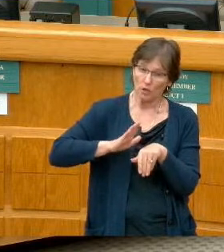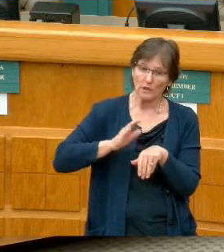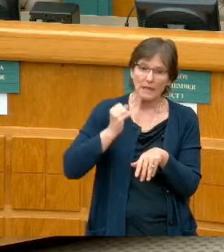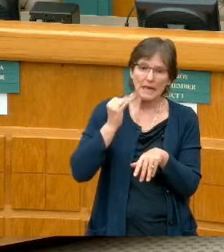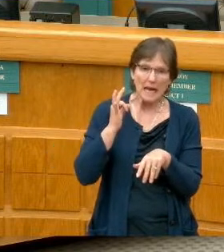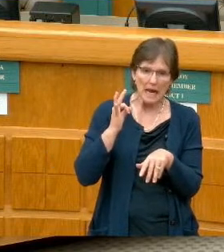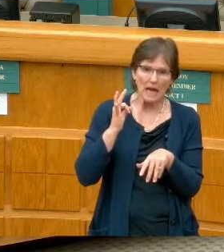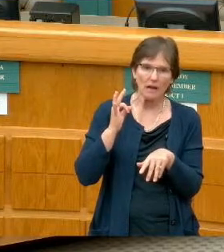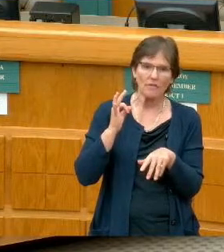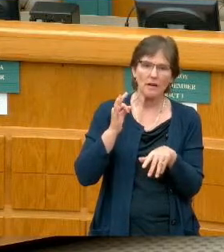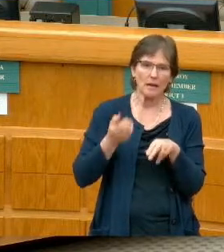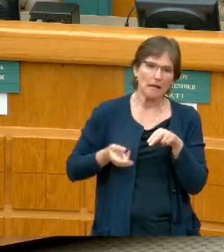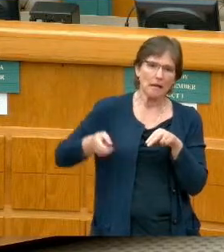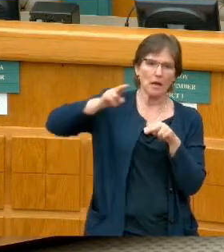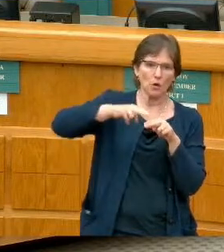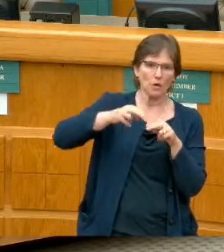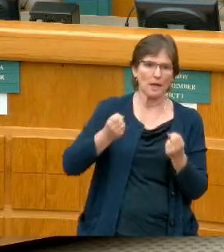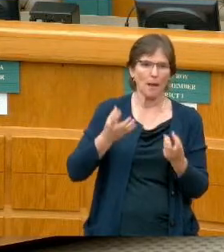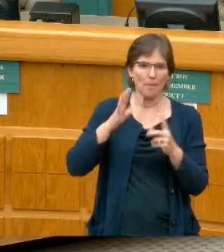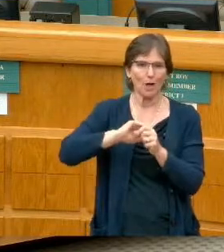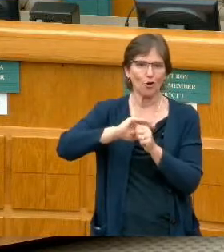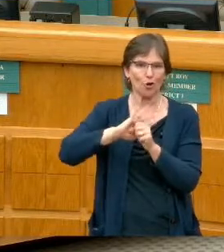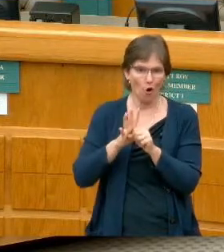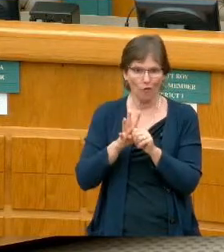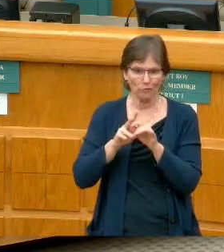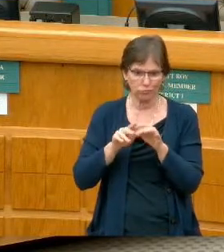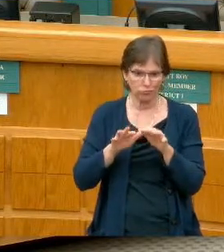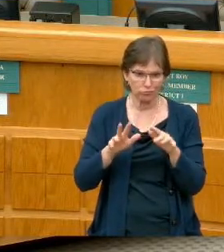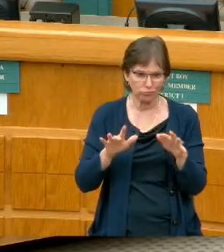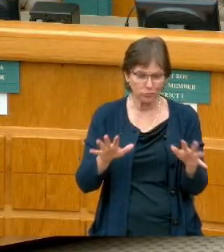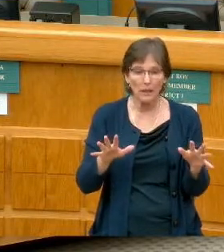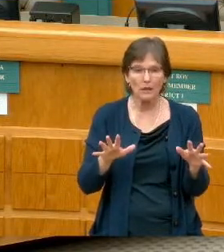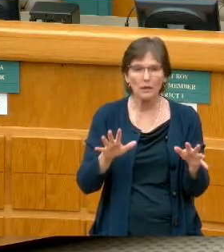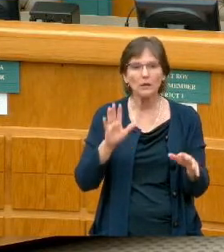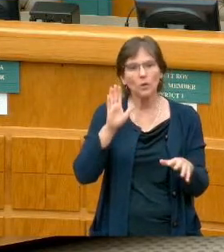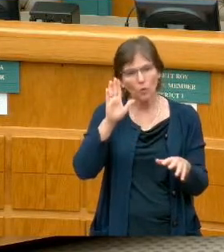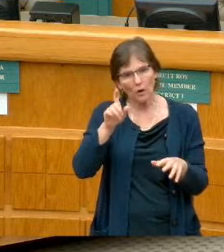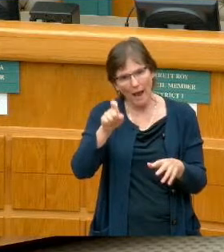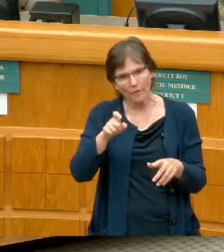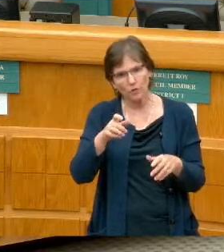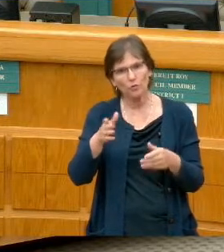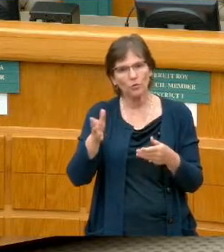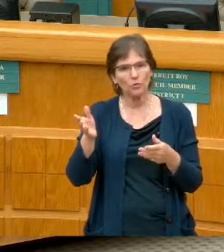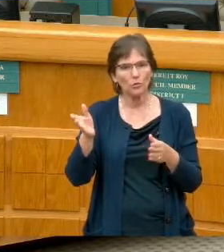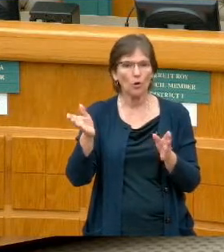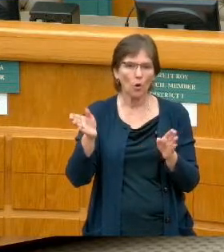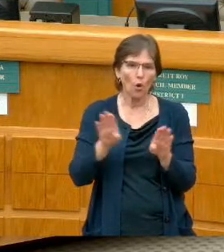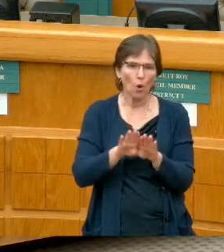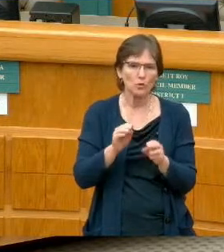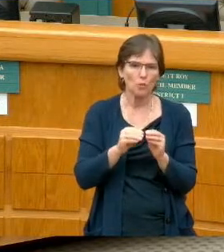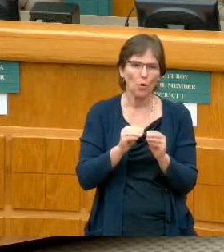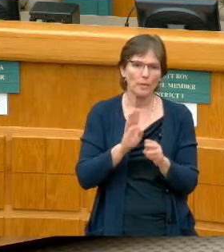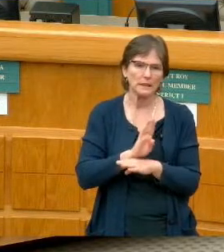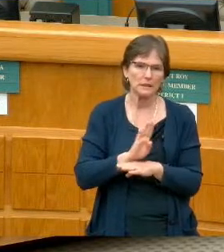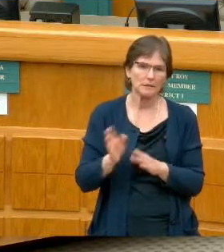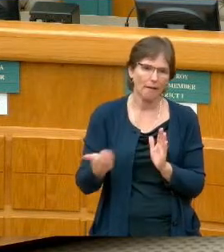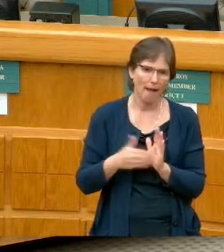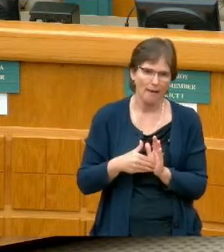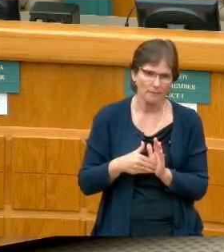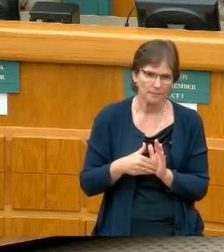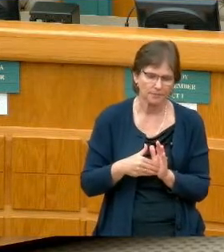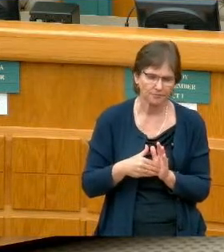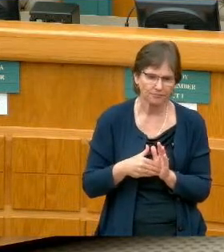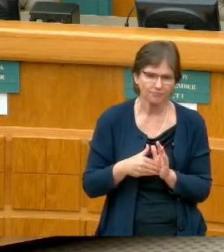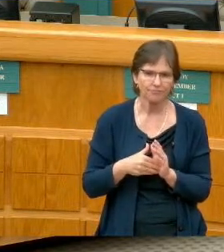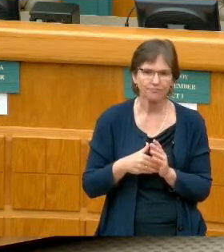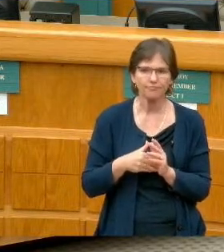And so I will issue orders to reflect these new orders from the governor, and I'll do so tomorrow. We got these late enough in the day where we'll